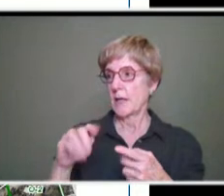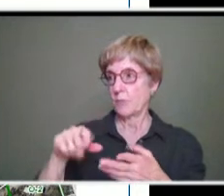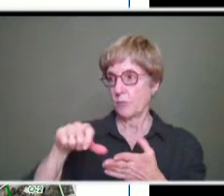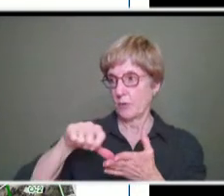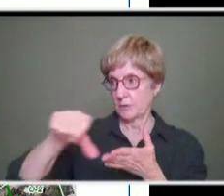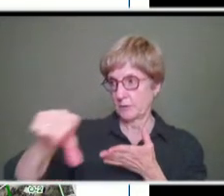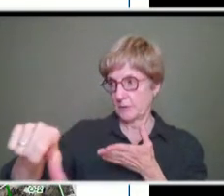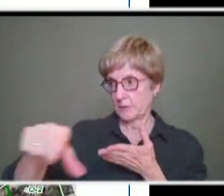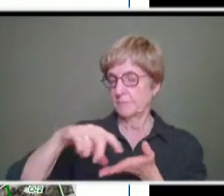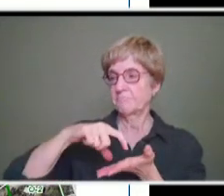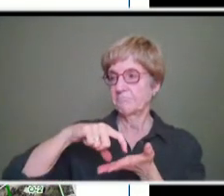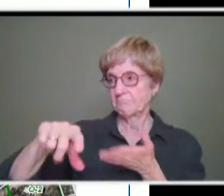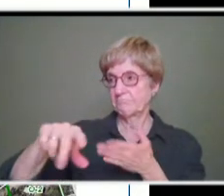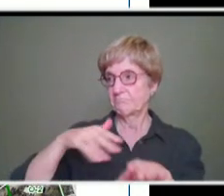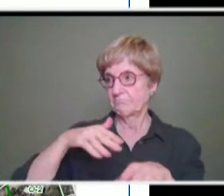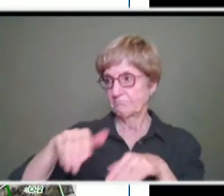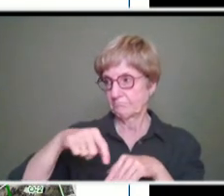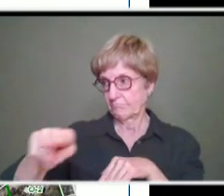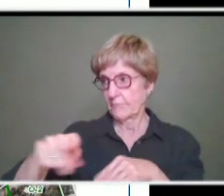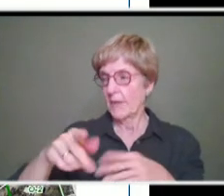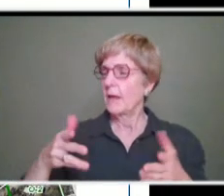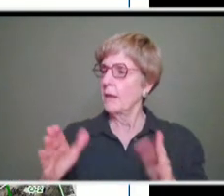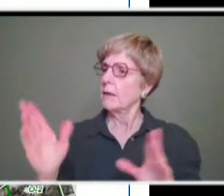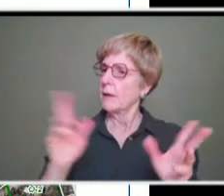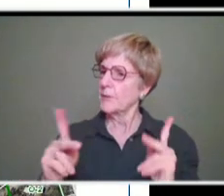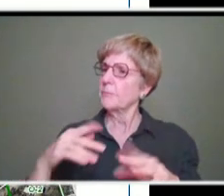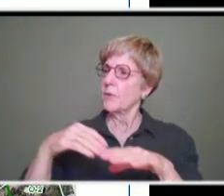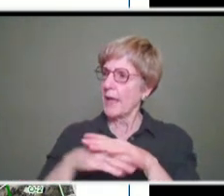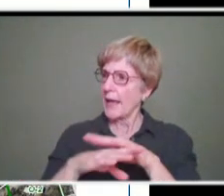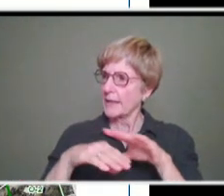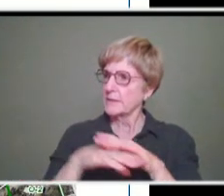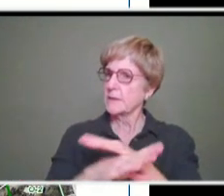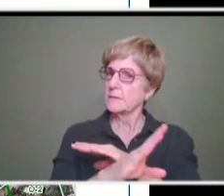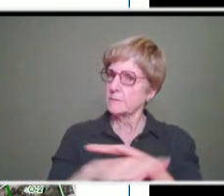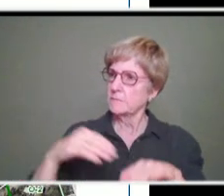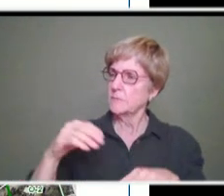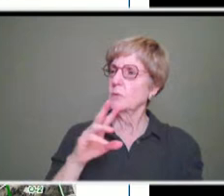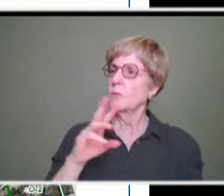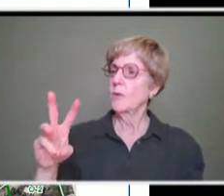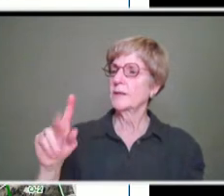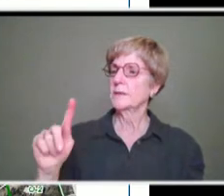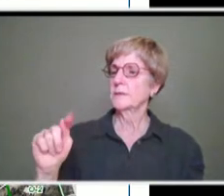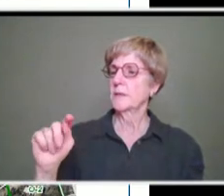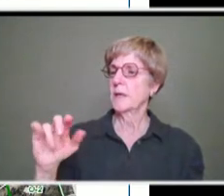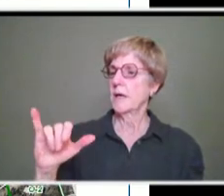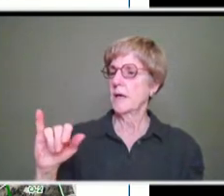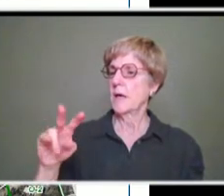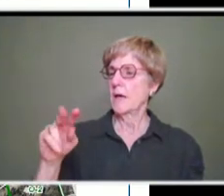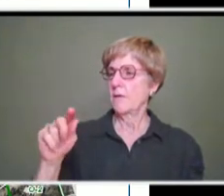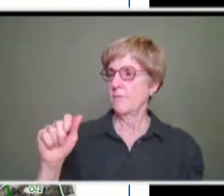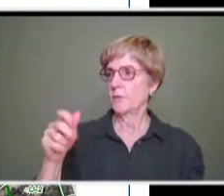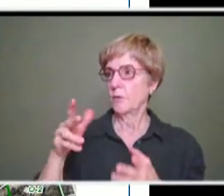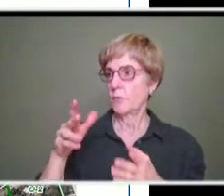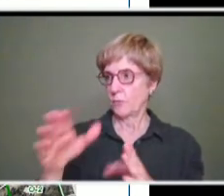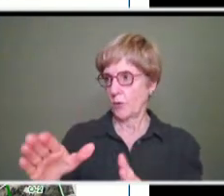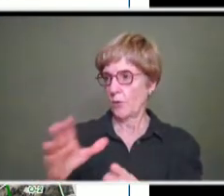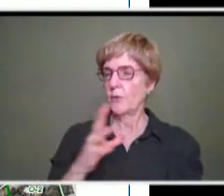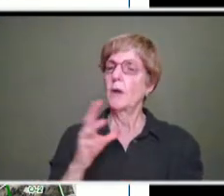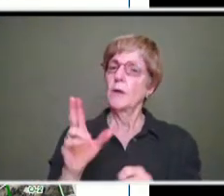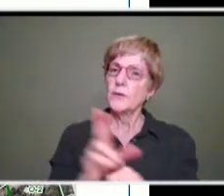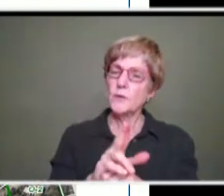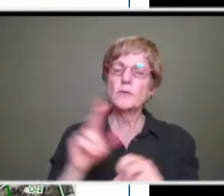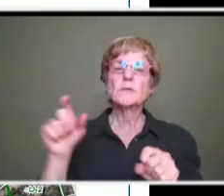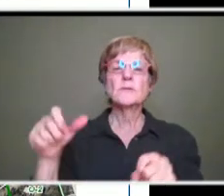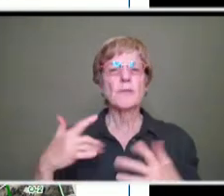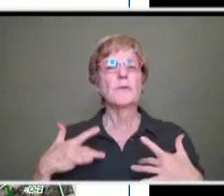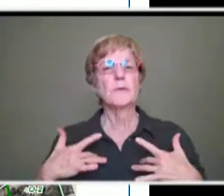Parkway to provide the residents of the community access to West taiola Road and the uses and other activities along